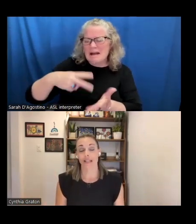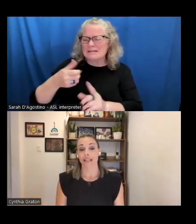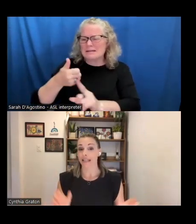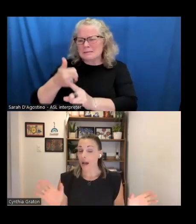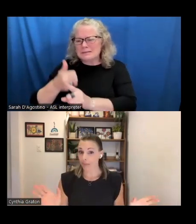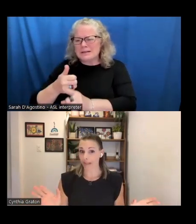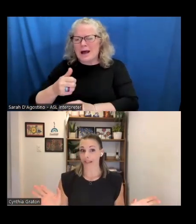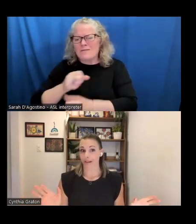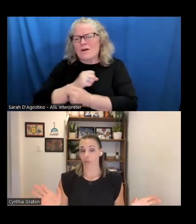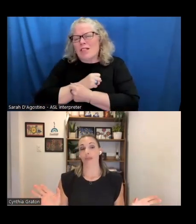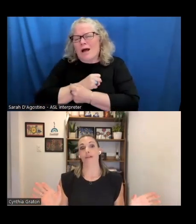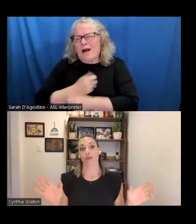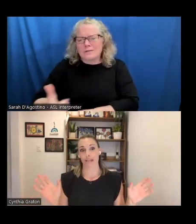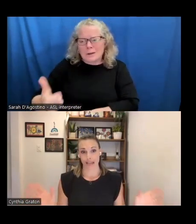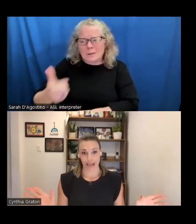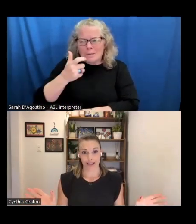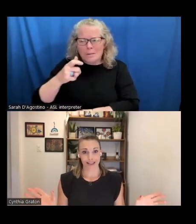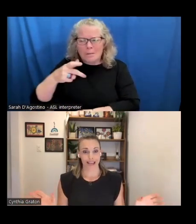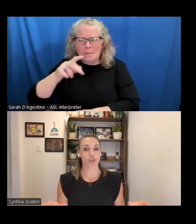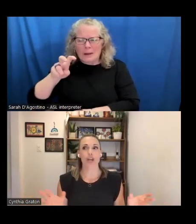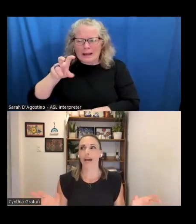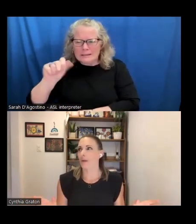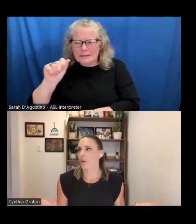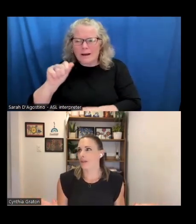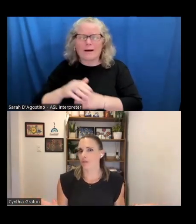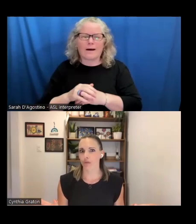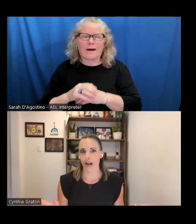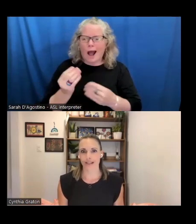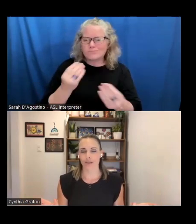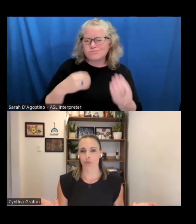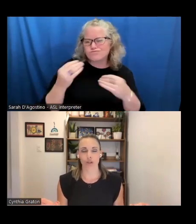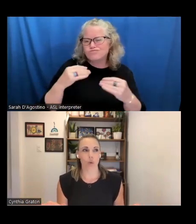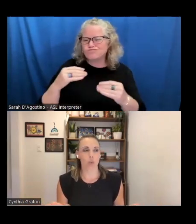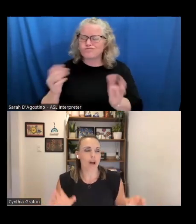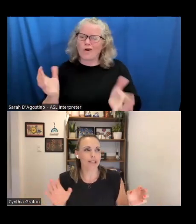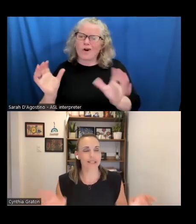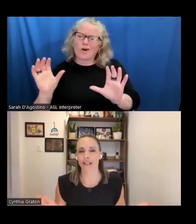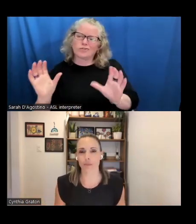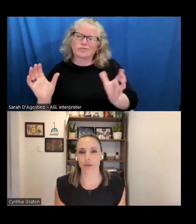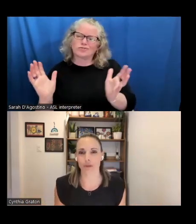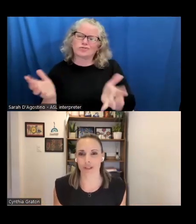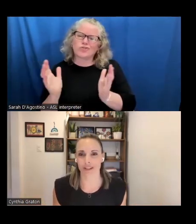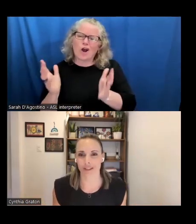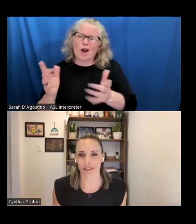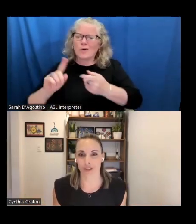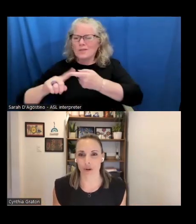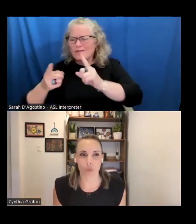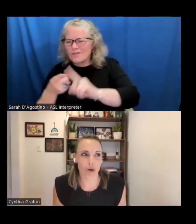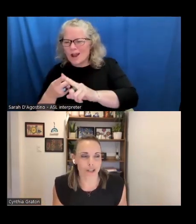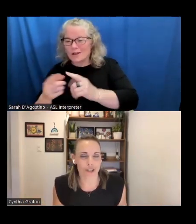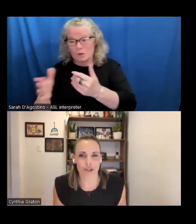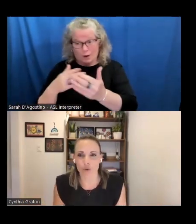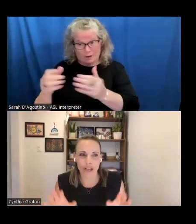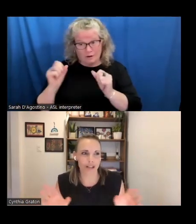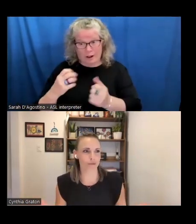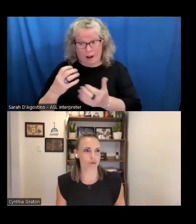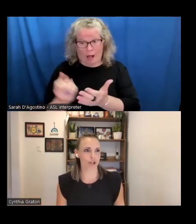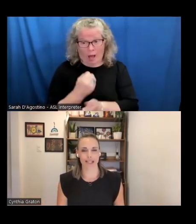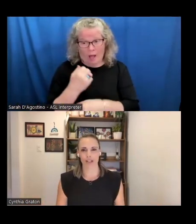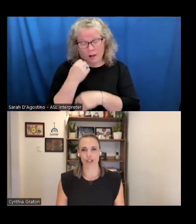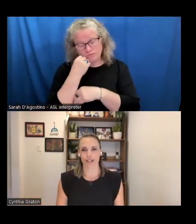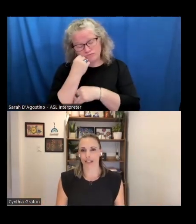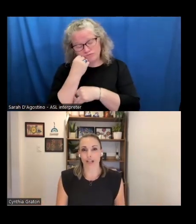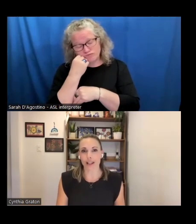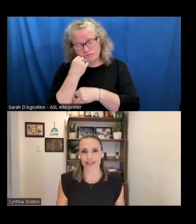course, napping whenever he can, and chatting with his friends with a one-syllable, words, those kind of